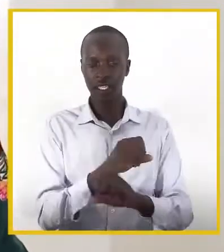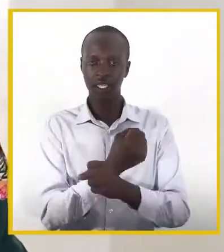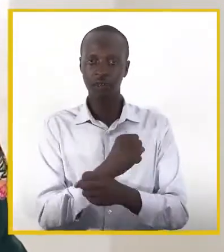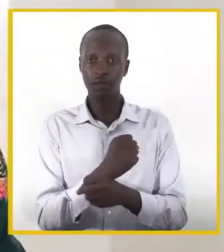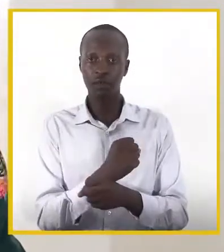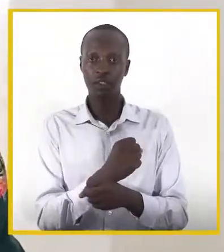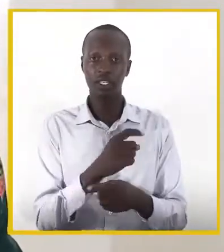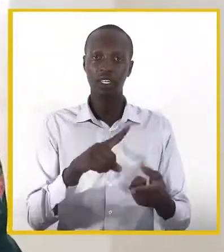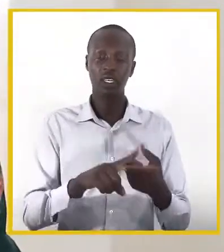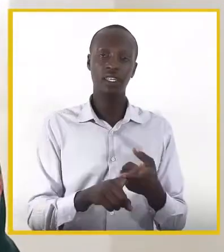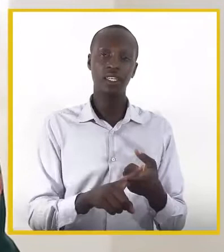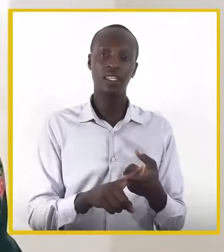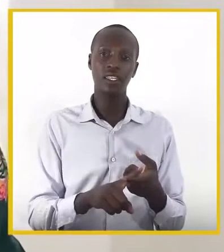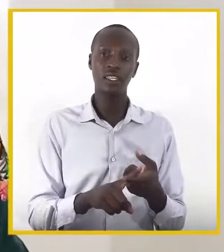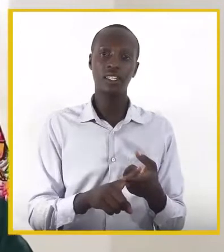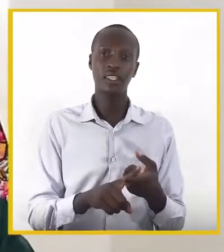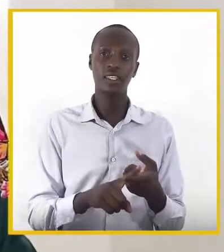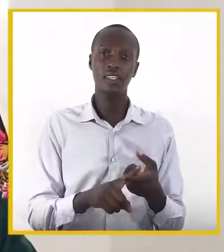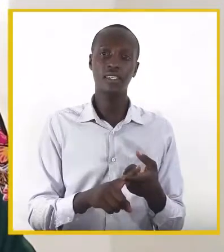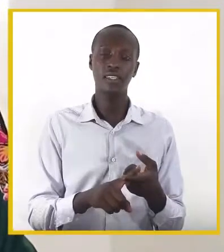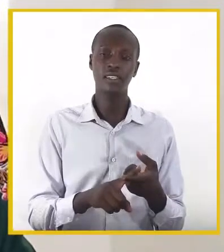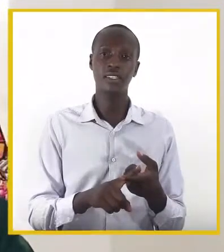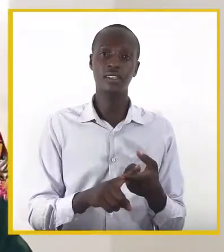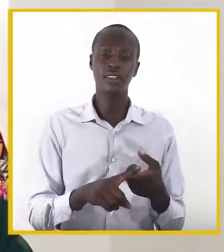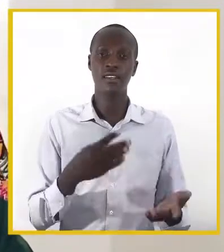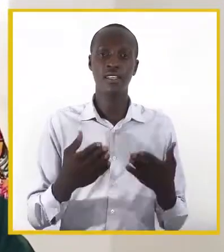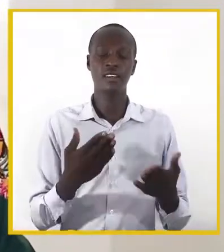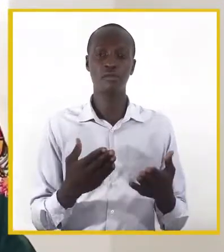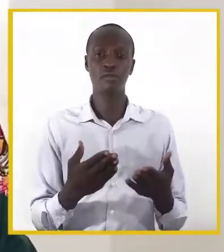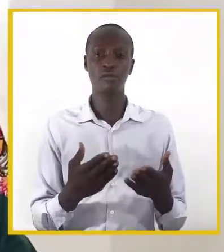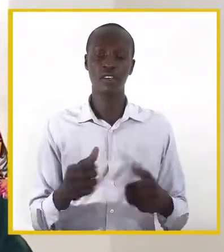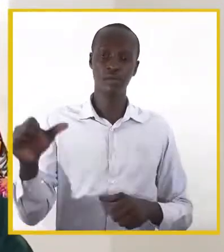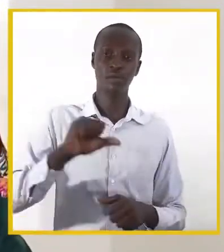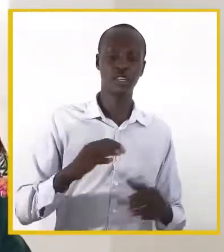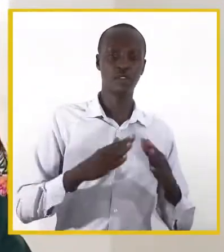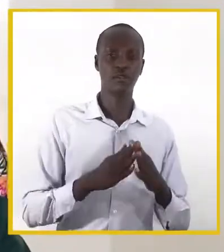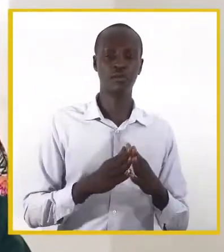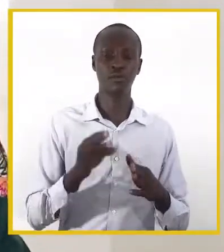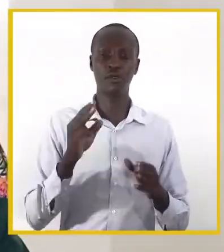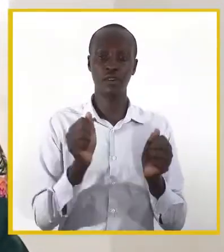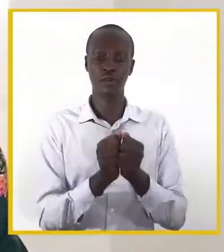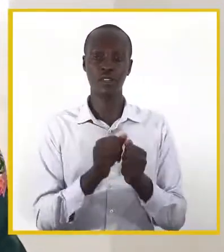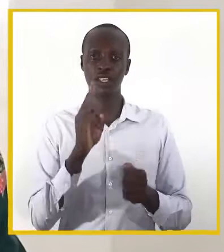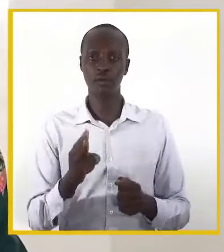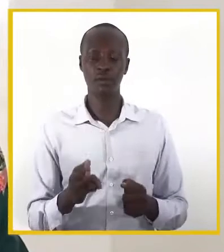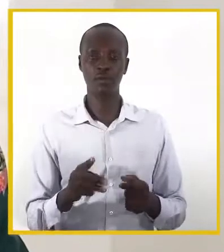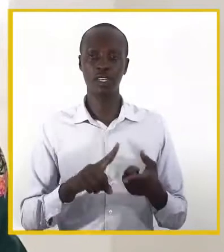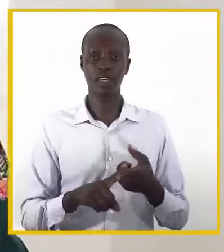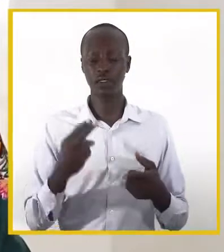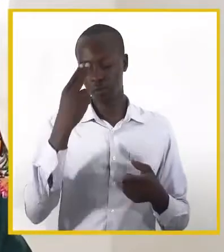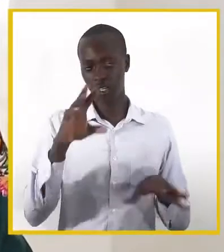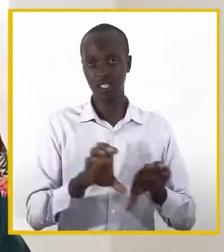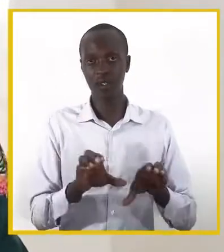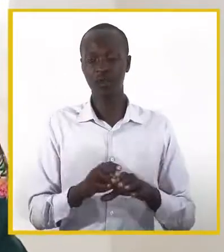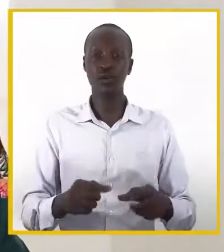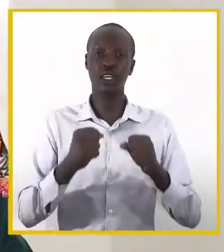the uncertainty of whether they will get back home safely. It is a very difficult job being